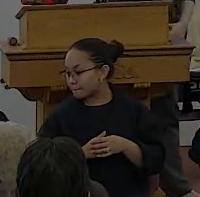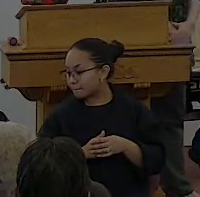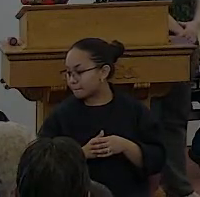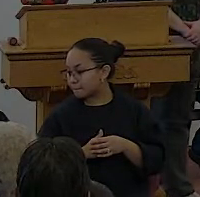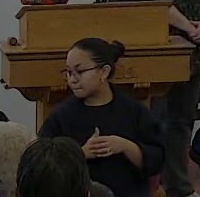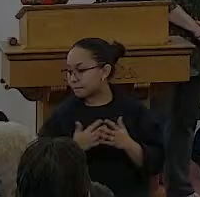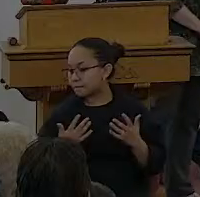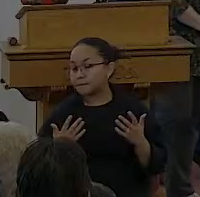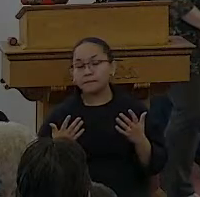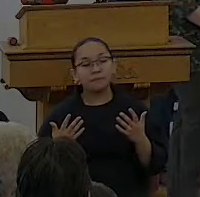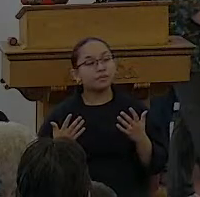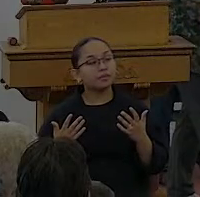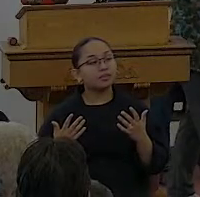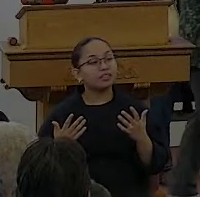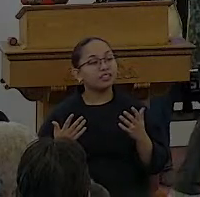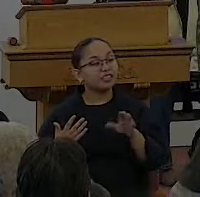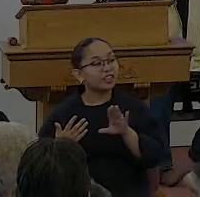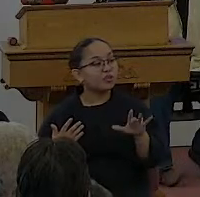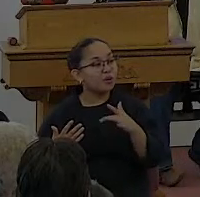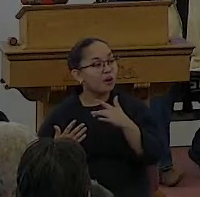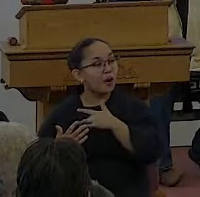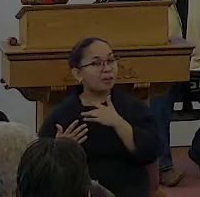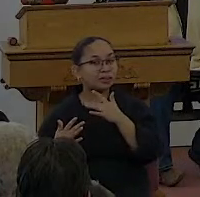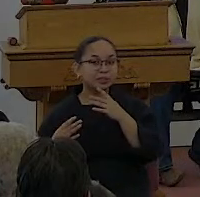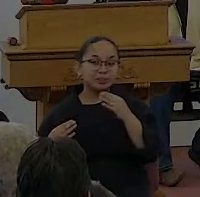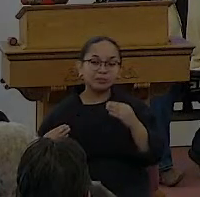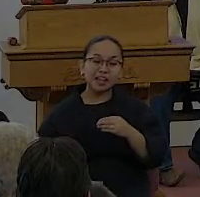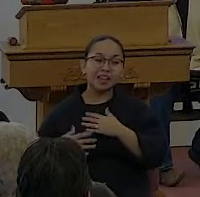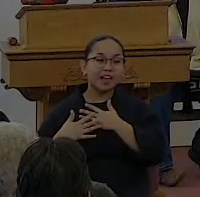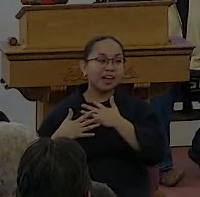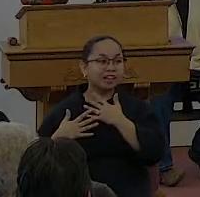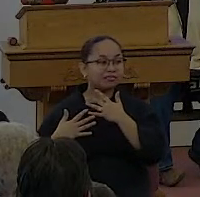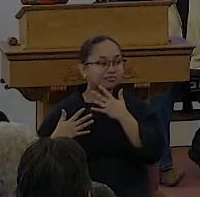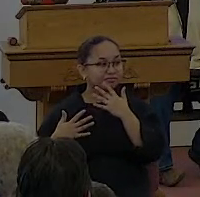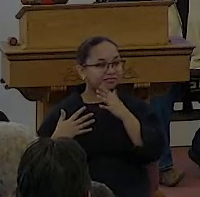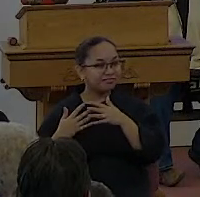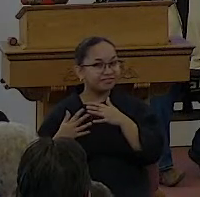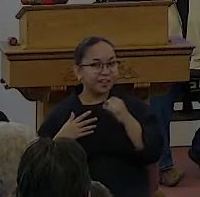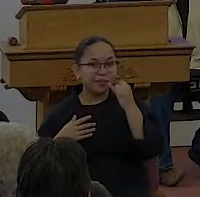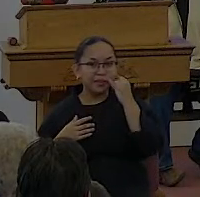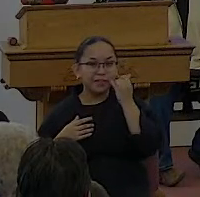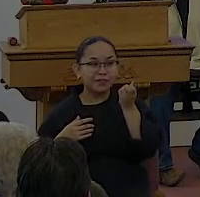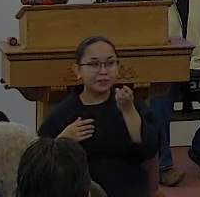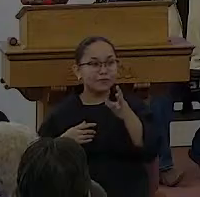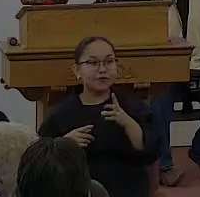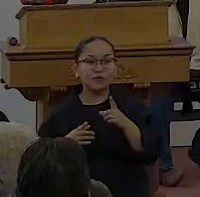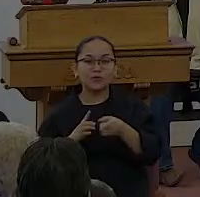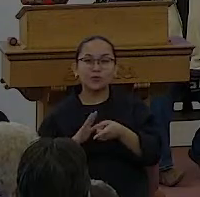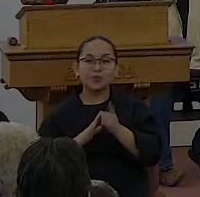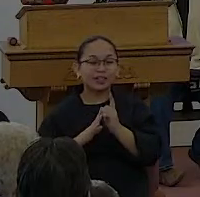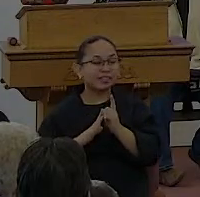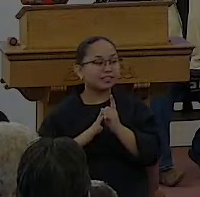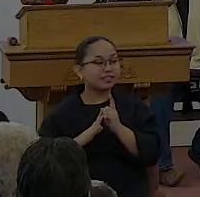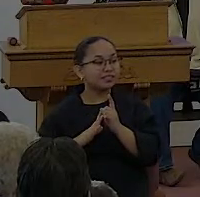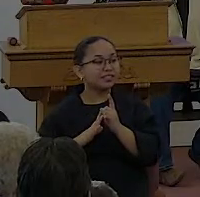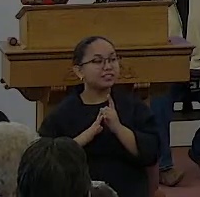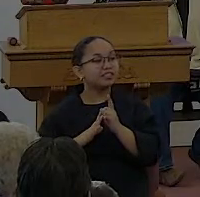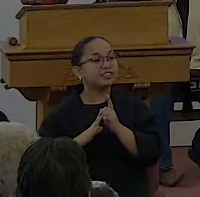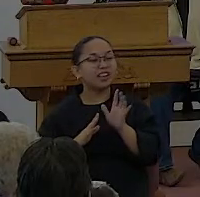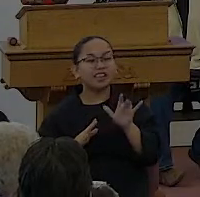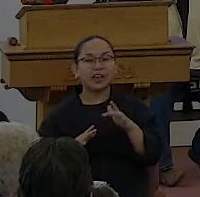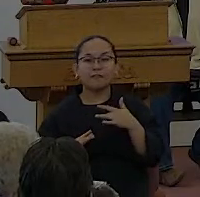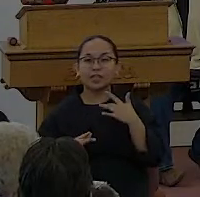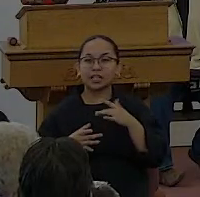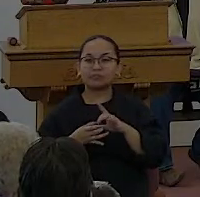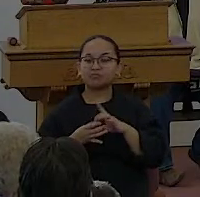Let your hearts be light, even if only for a few minutes, and feel the lightness release.